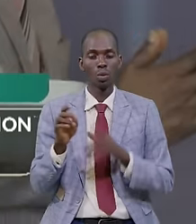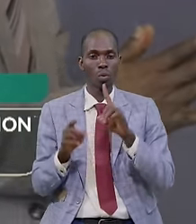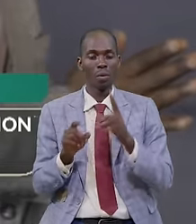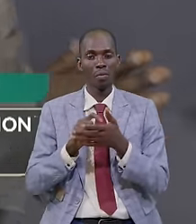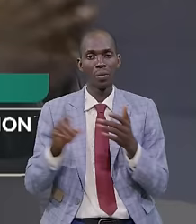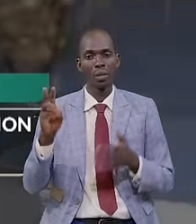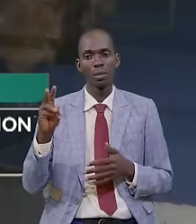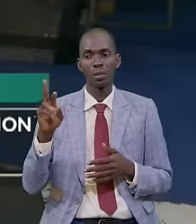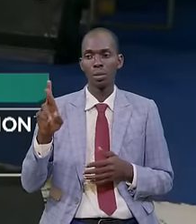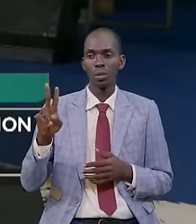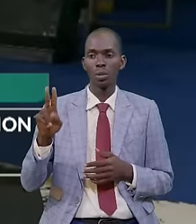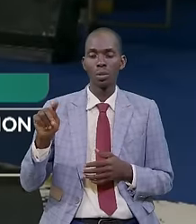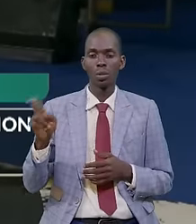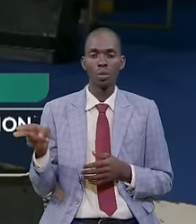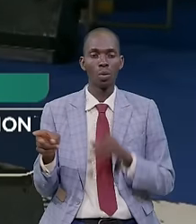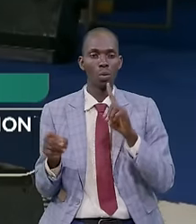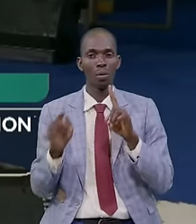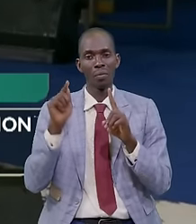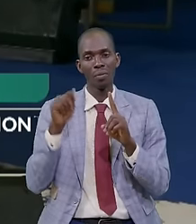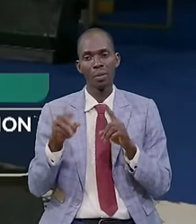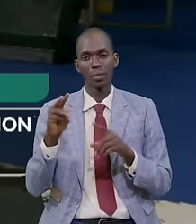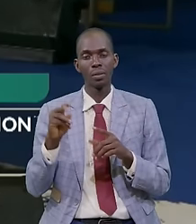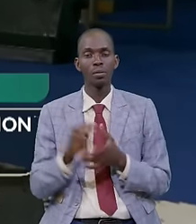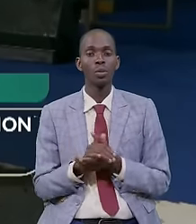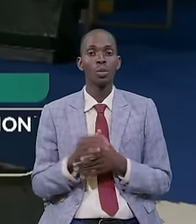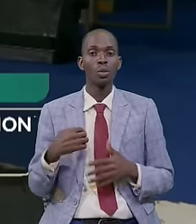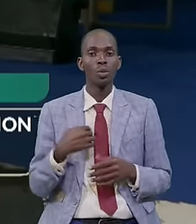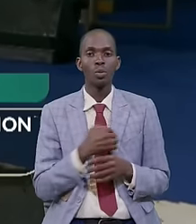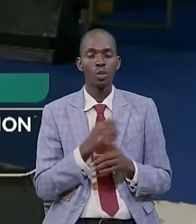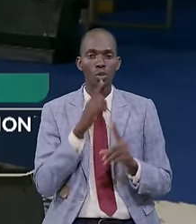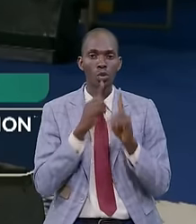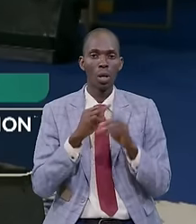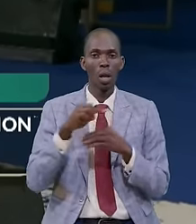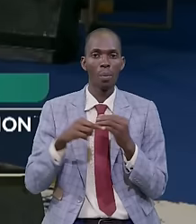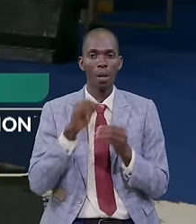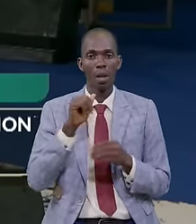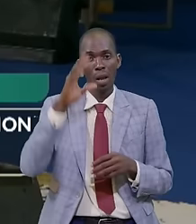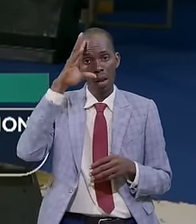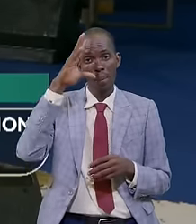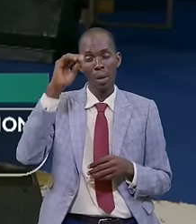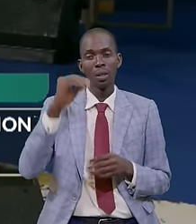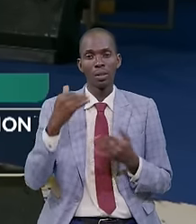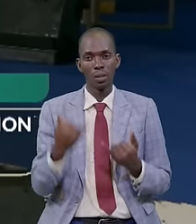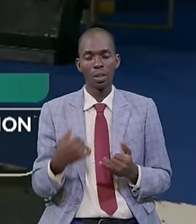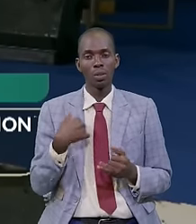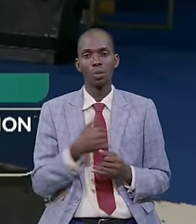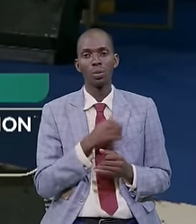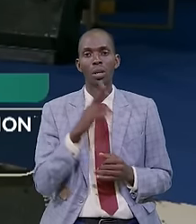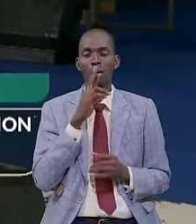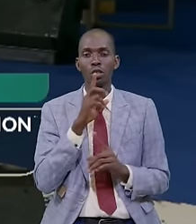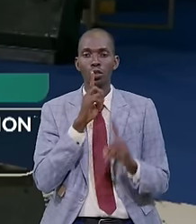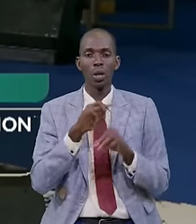Ruth, here is a lady now. We spoke about a man. Now we're speaking about a